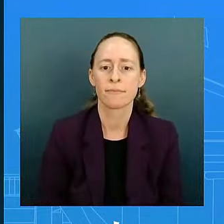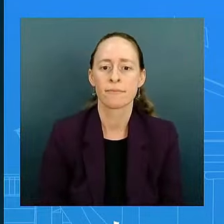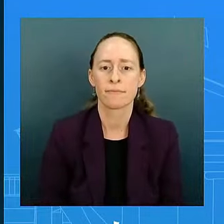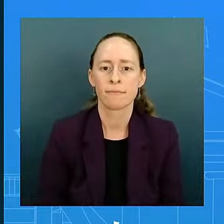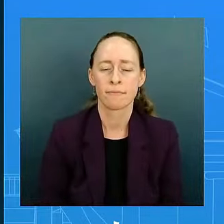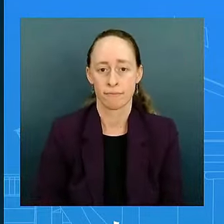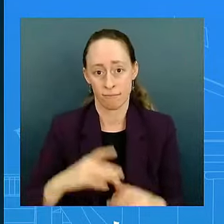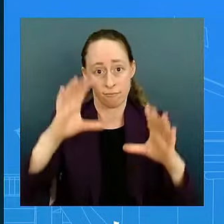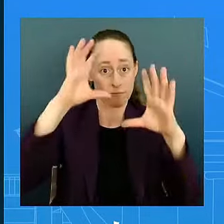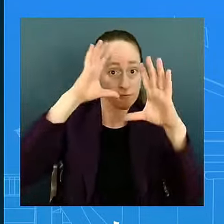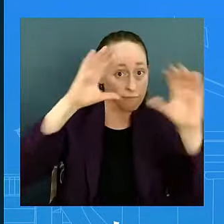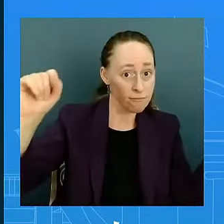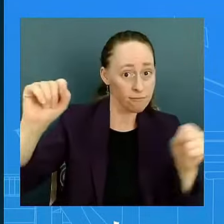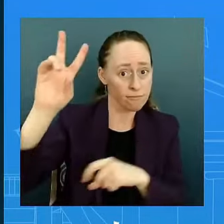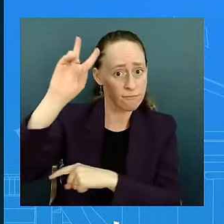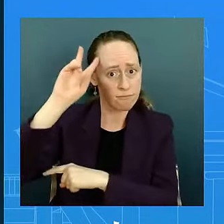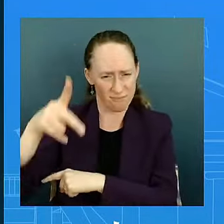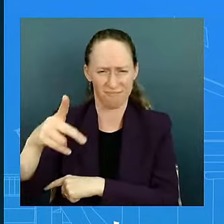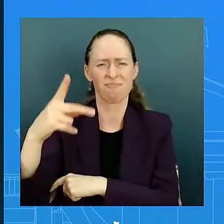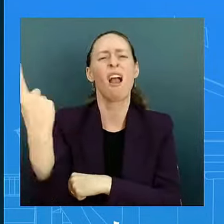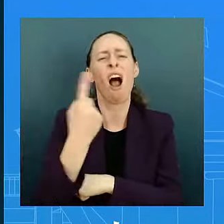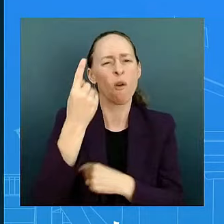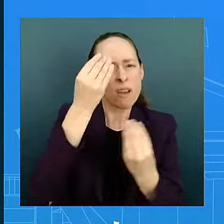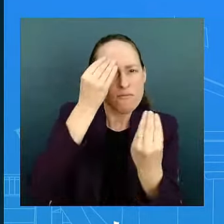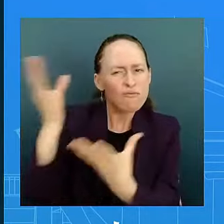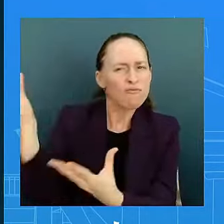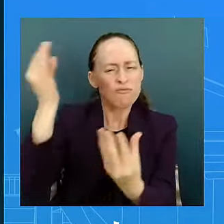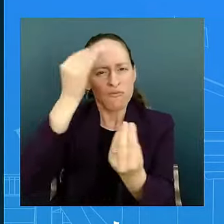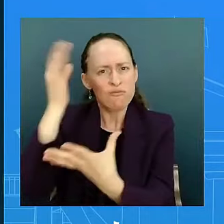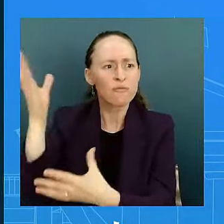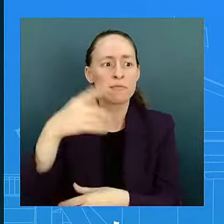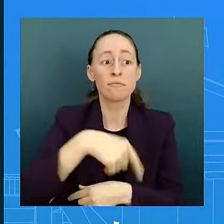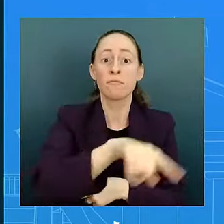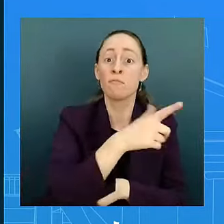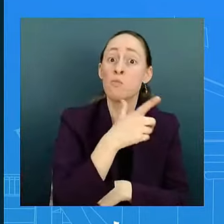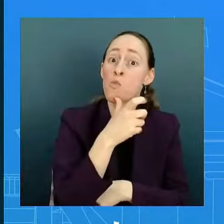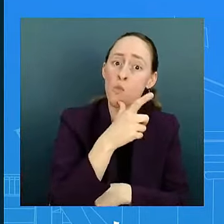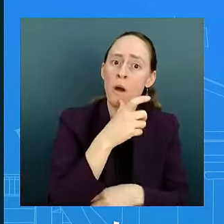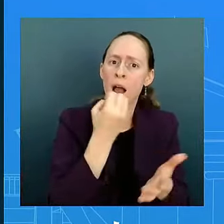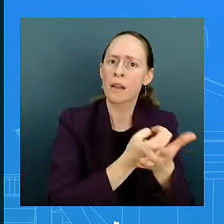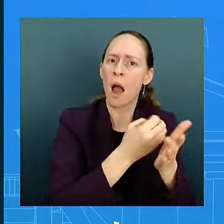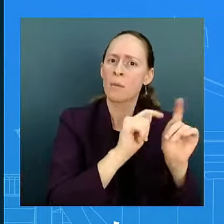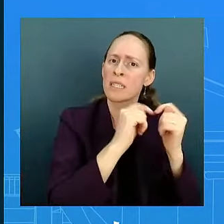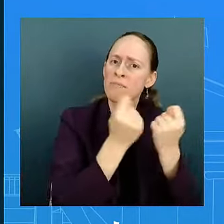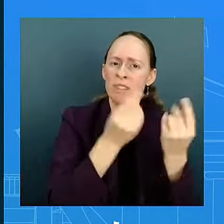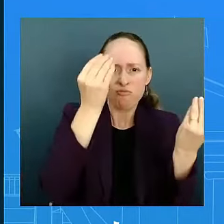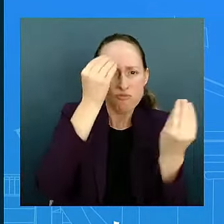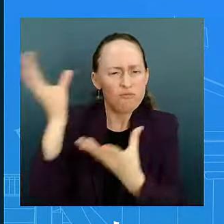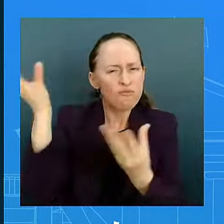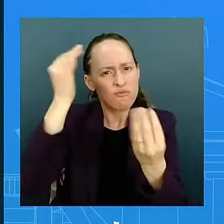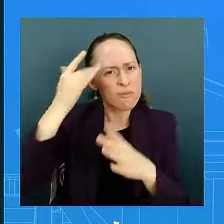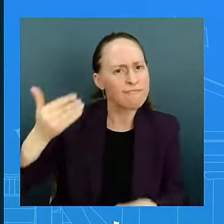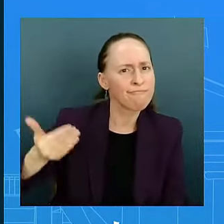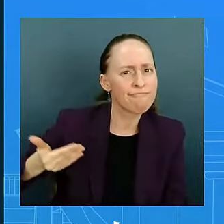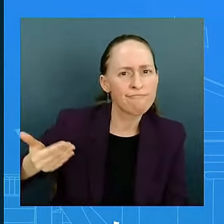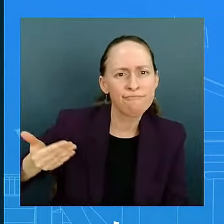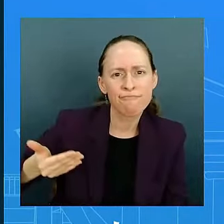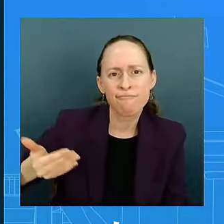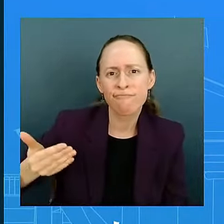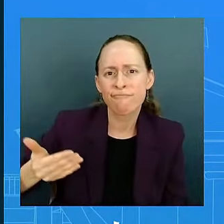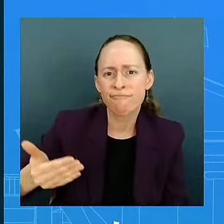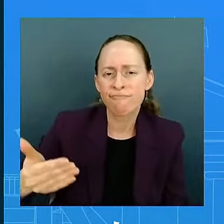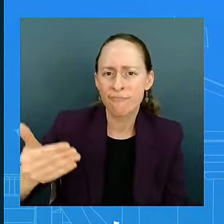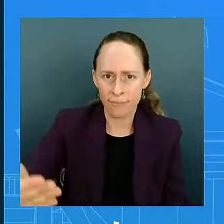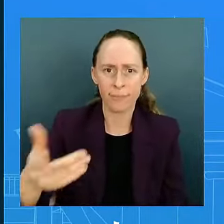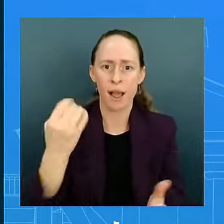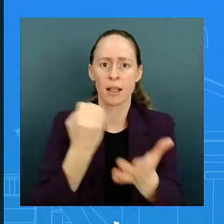That's something that they are regularly updated. And as I said, the economic team is going to continue to monitor this